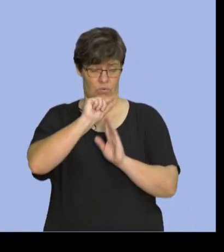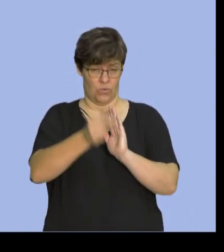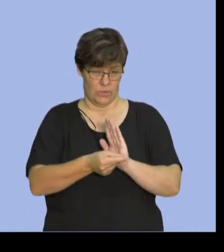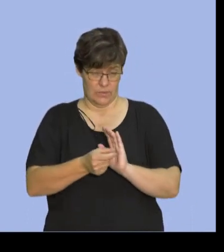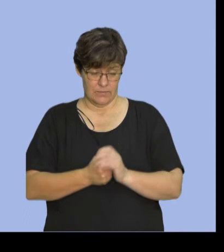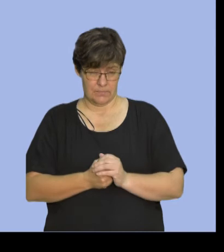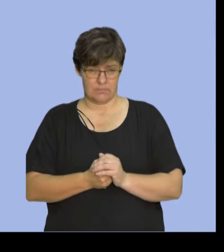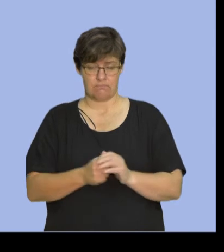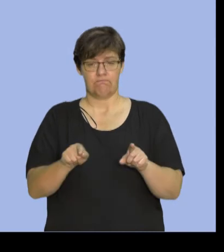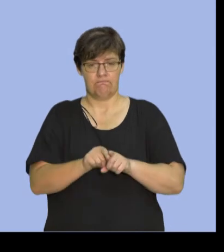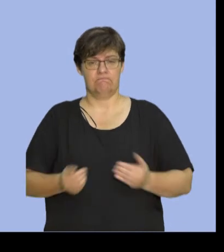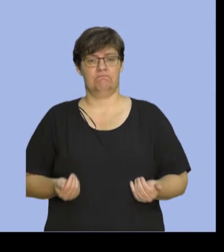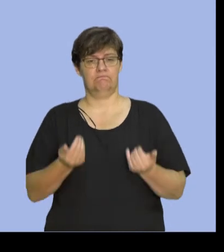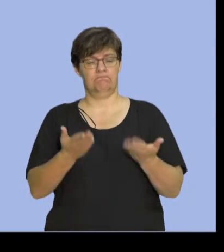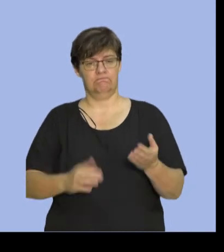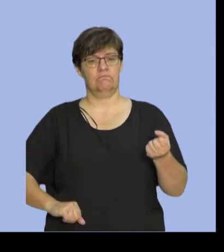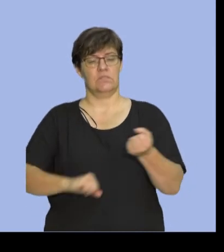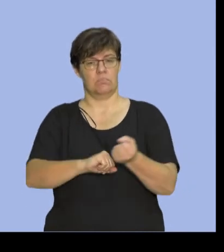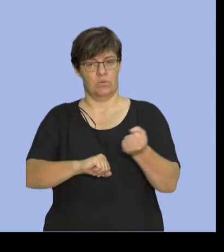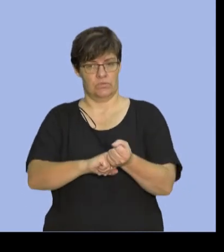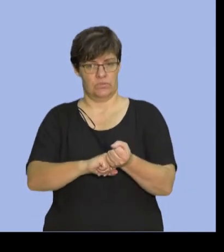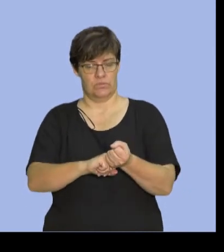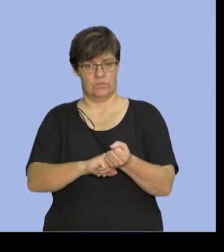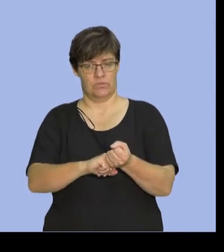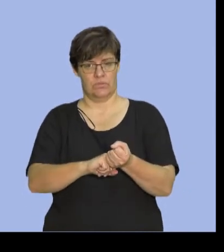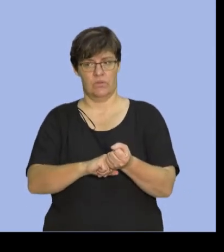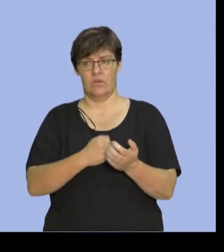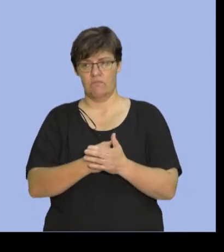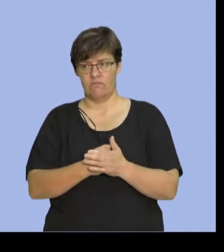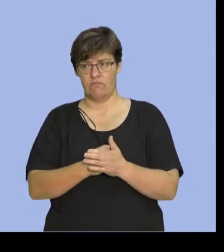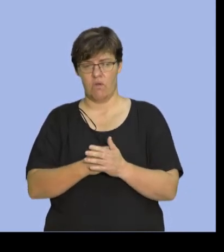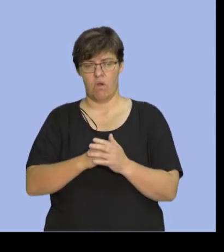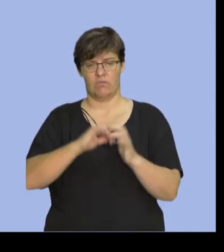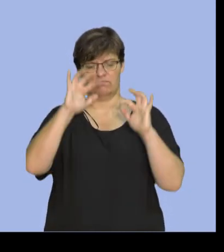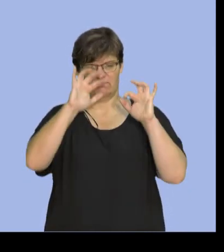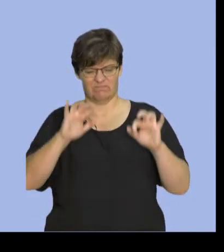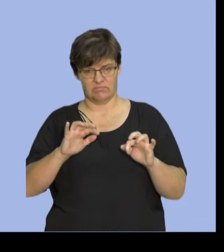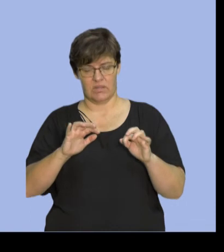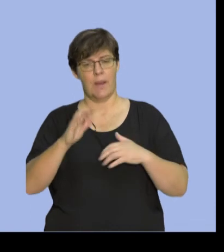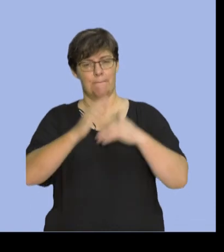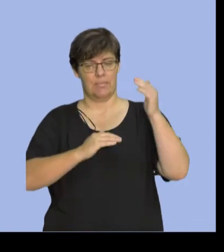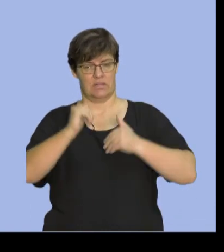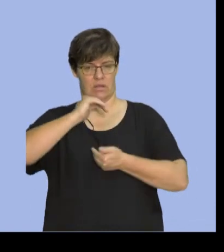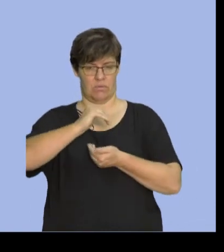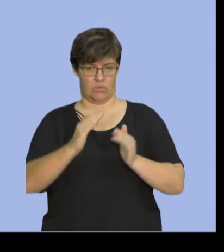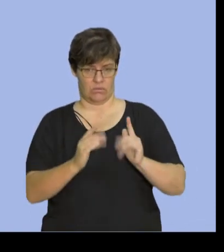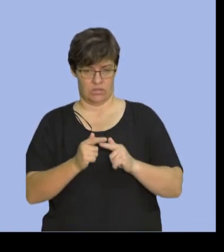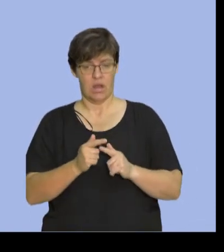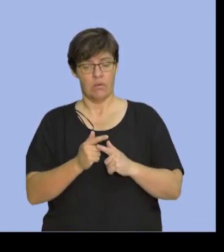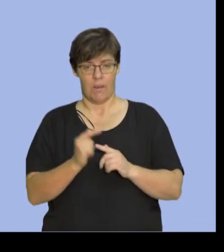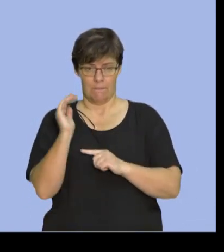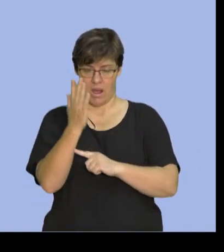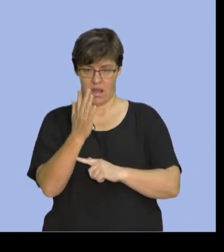also provides support in terms of a rigid building block to stabilize the plant to